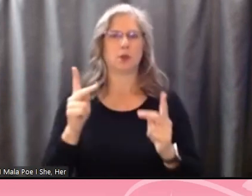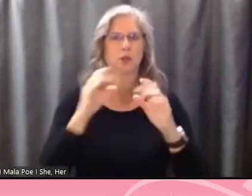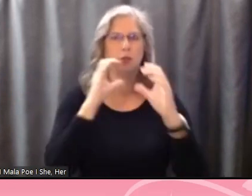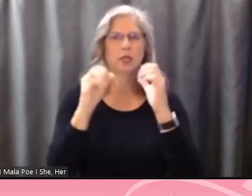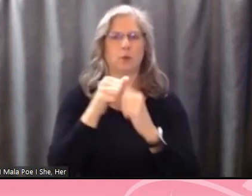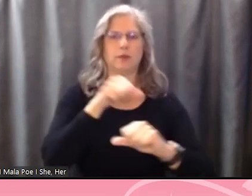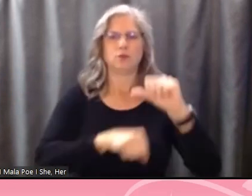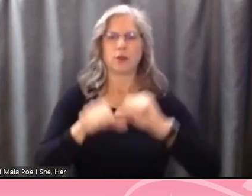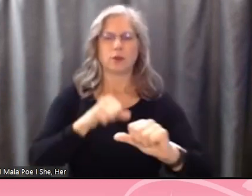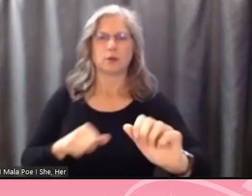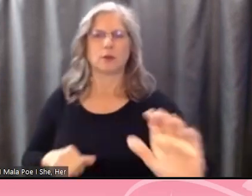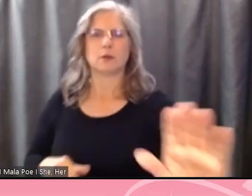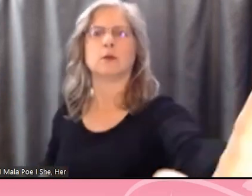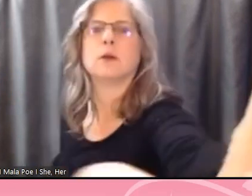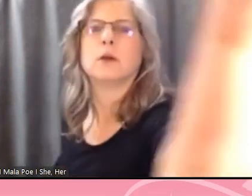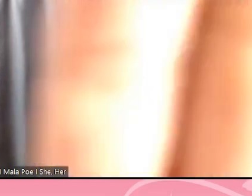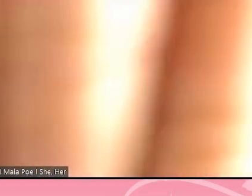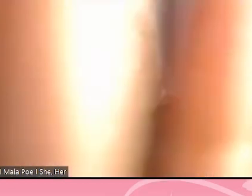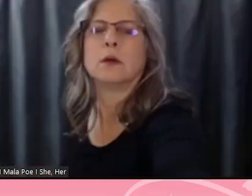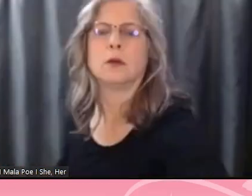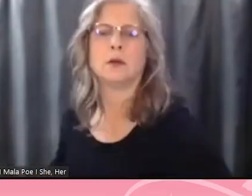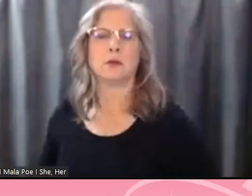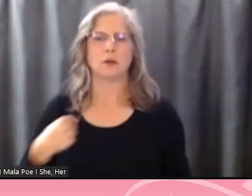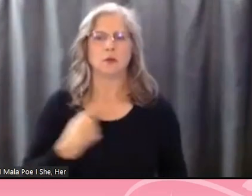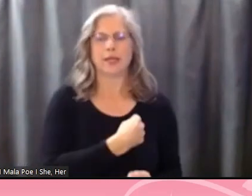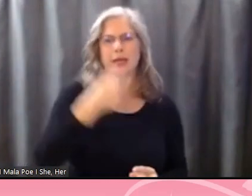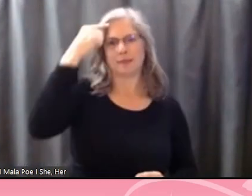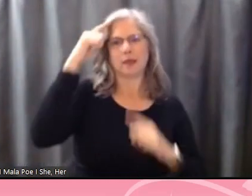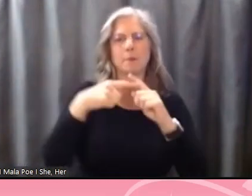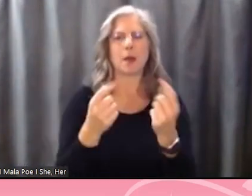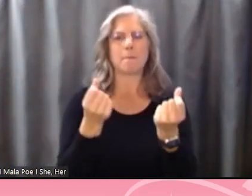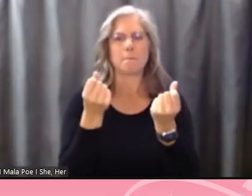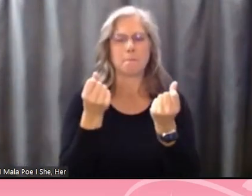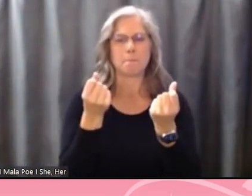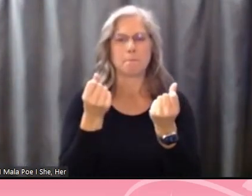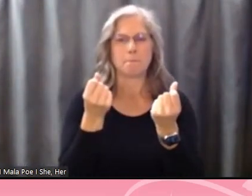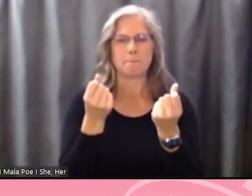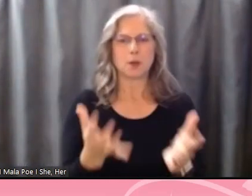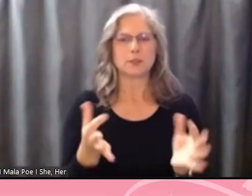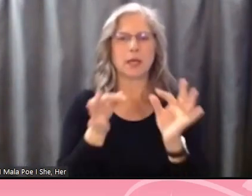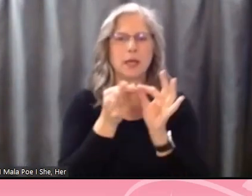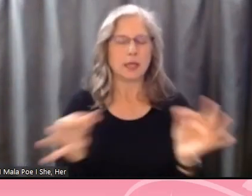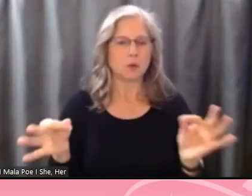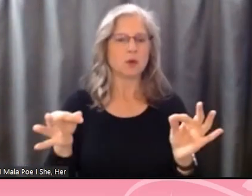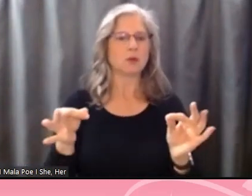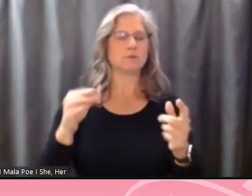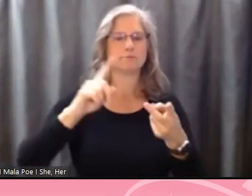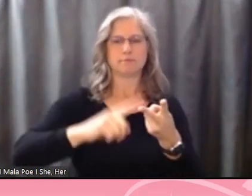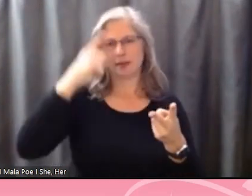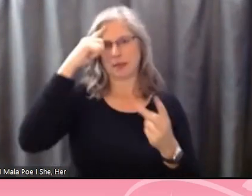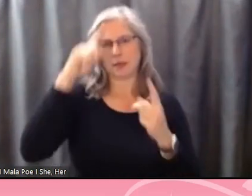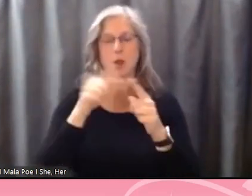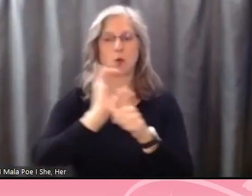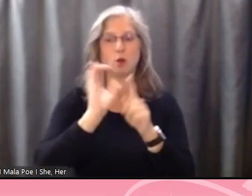all of the people. We can think about multilingual clients in this scenario. We can think about culturally